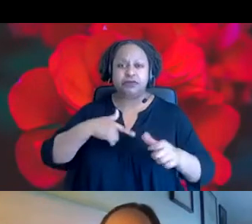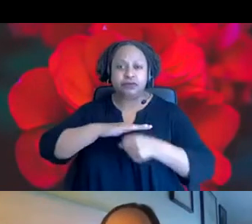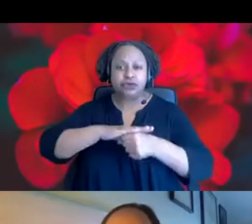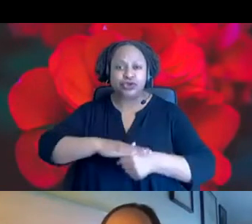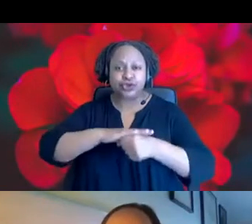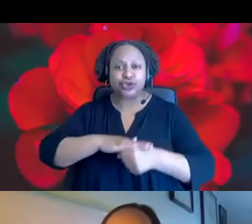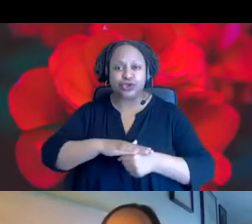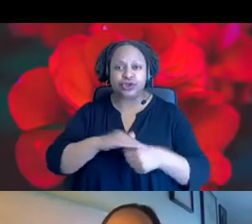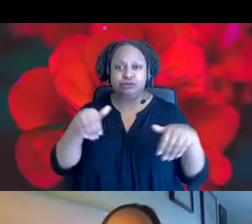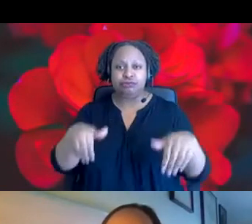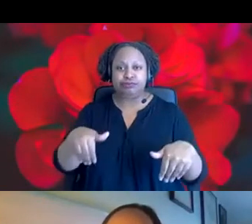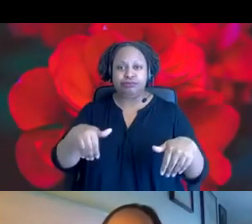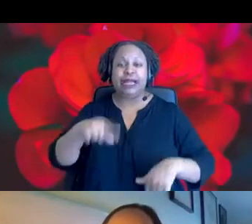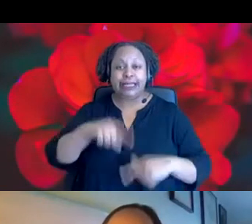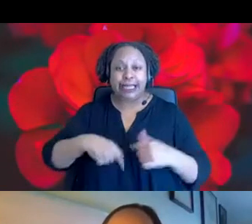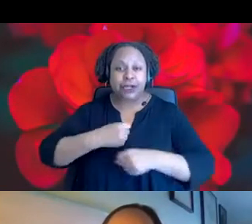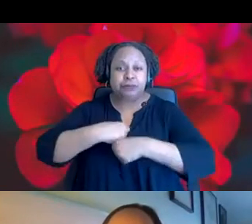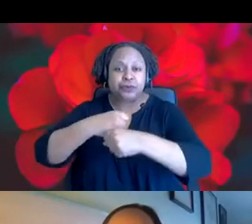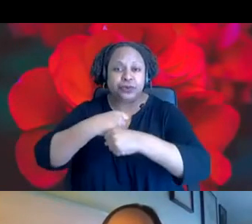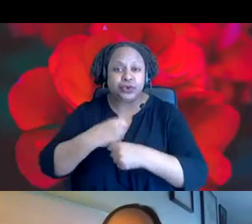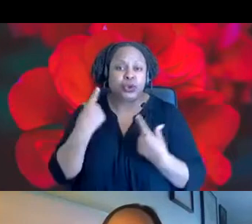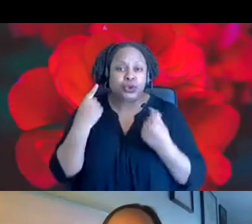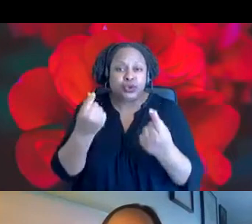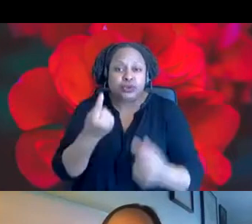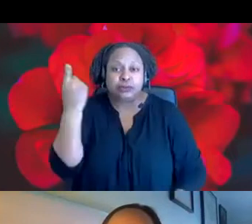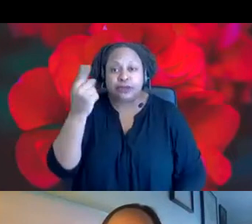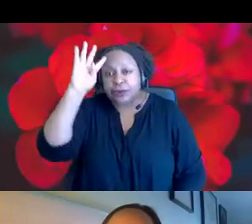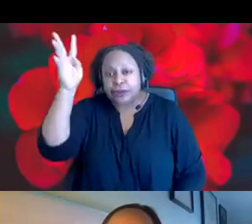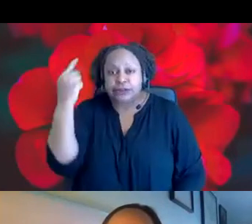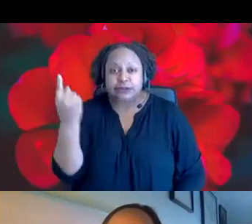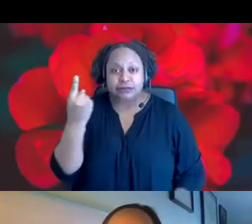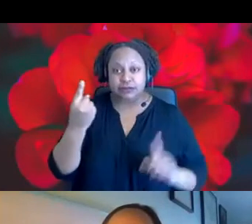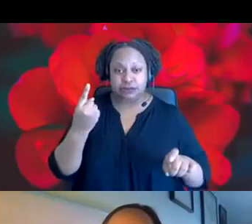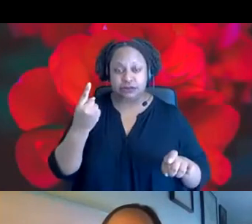And the sort of consequences of not